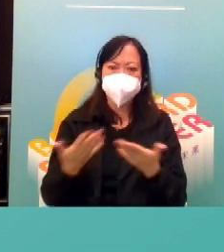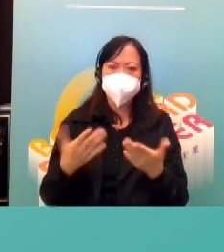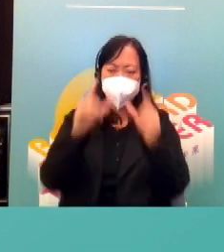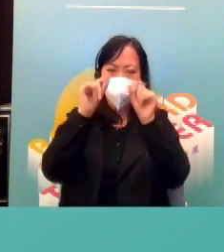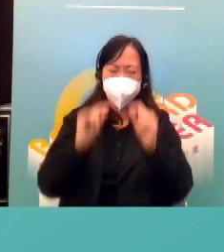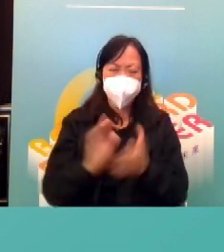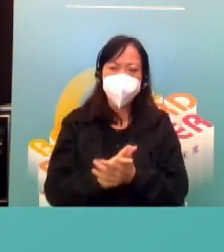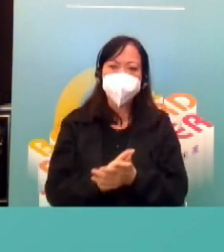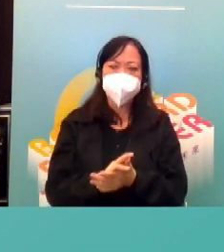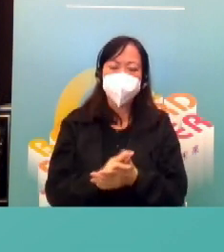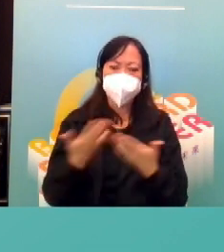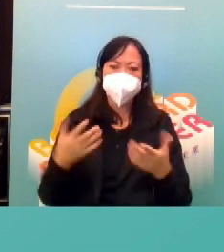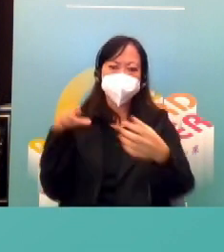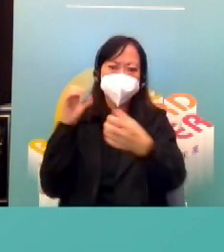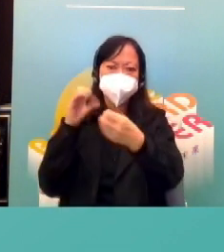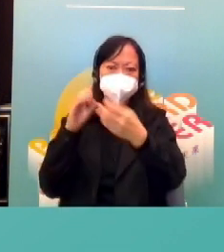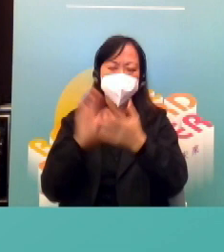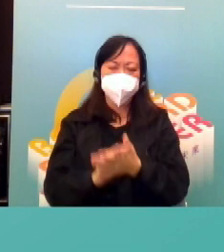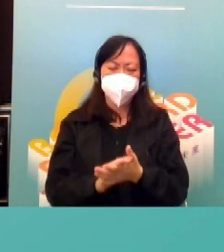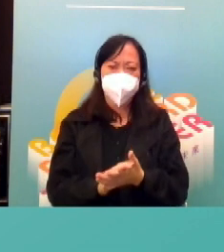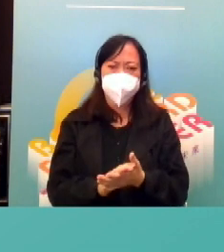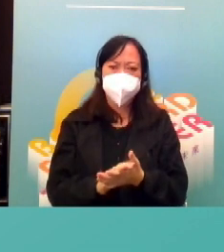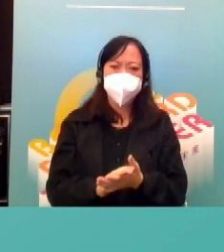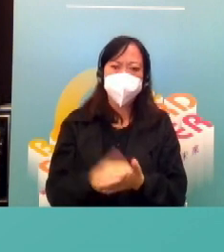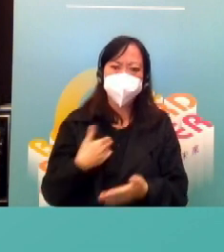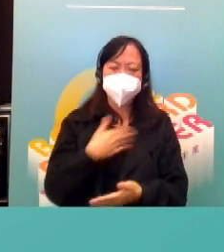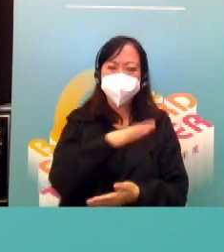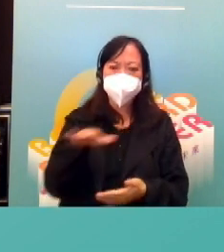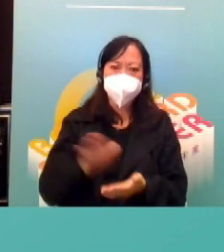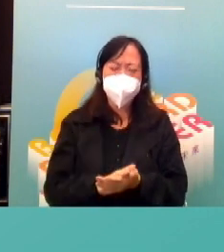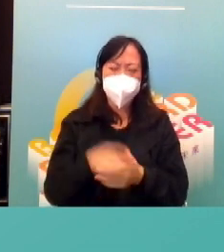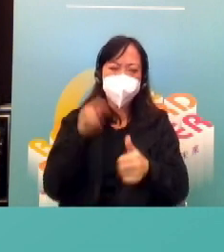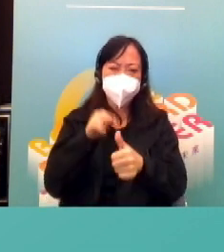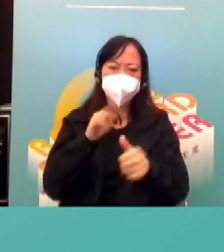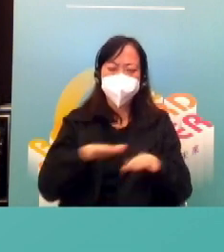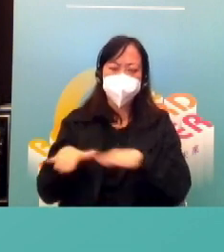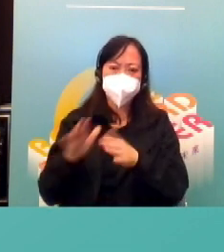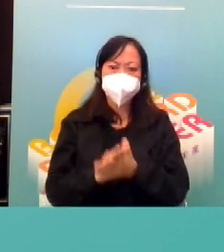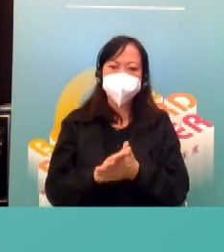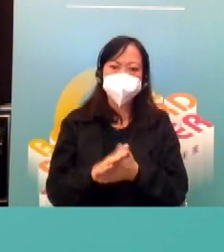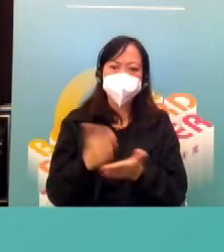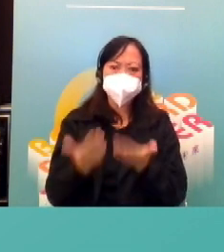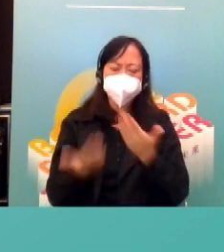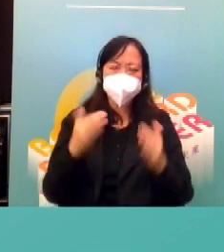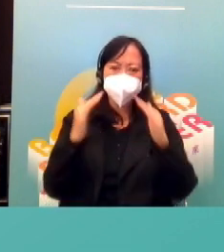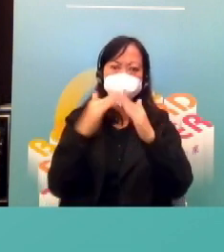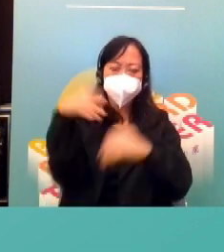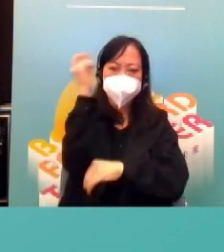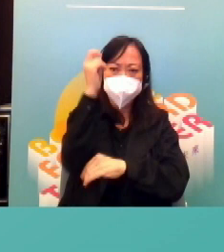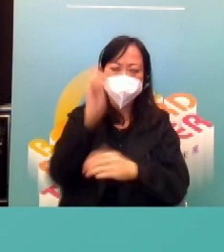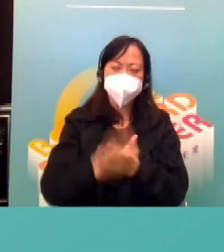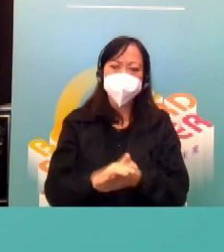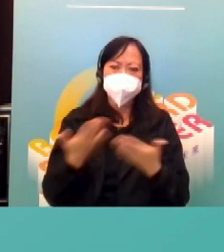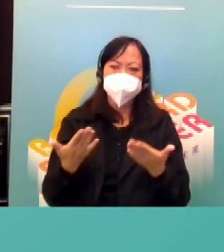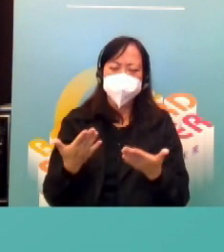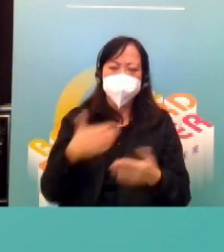gone into. Working with children and looking after family welfare, educational outcomes for these young people,